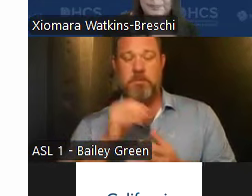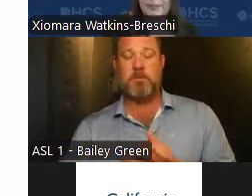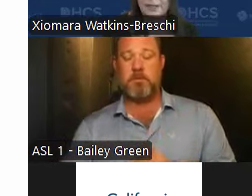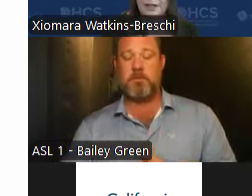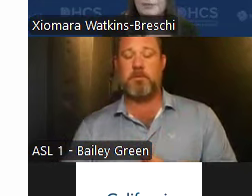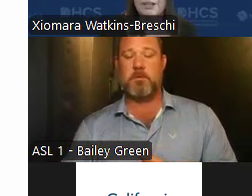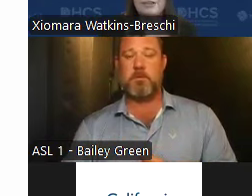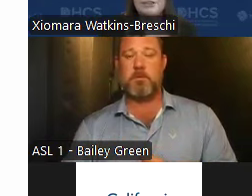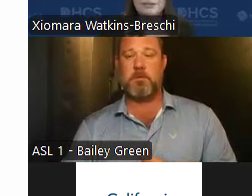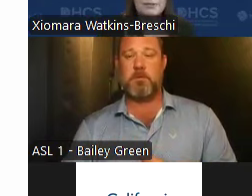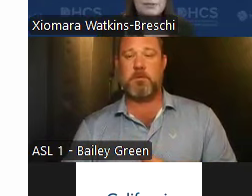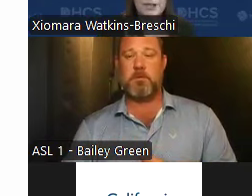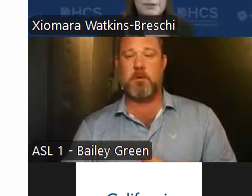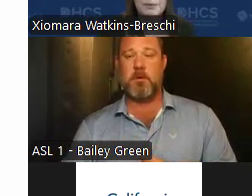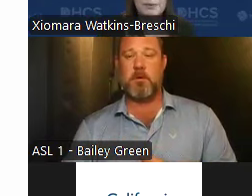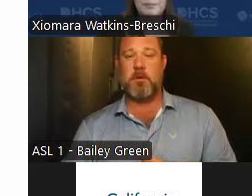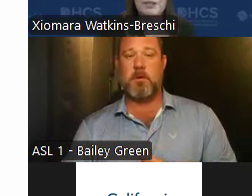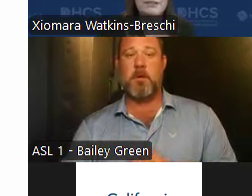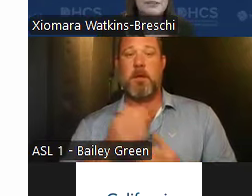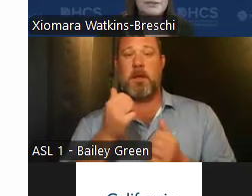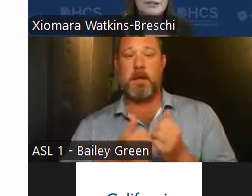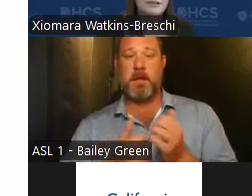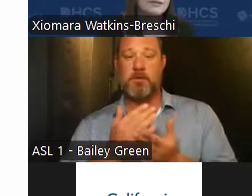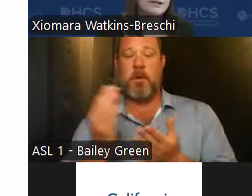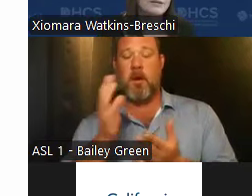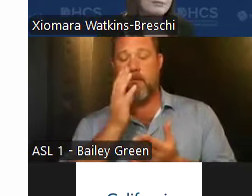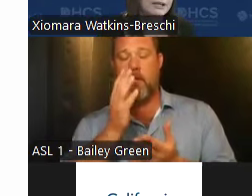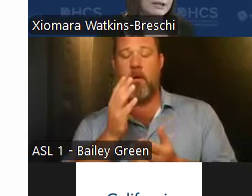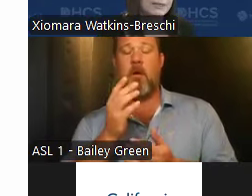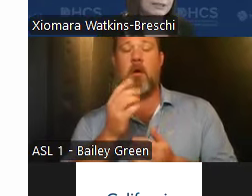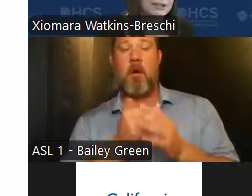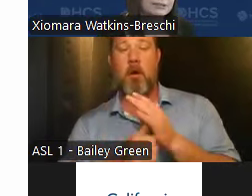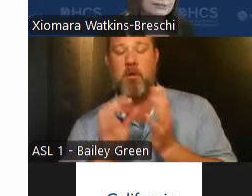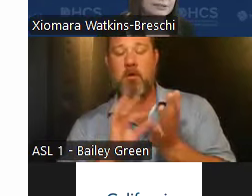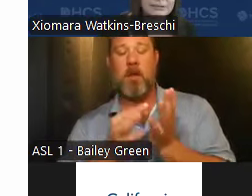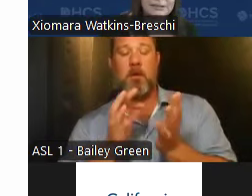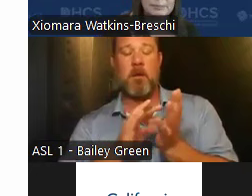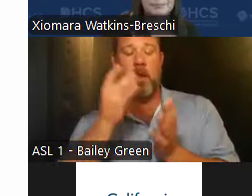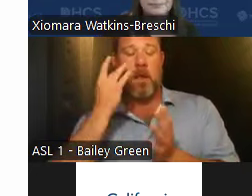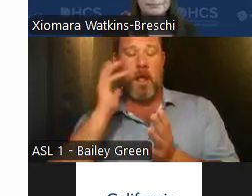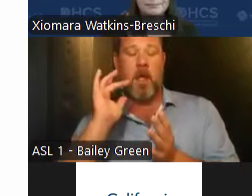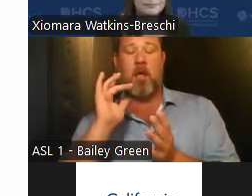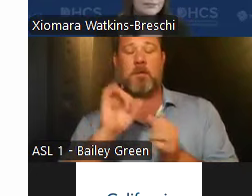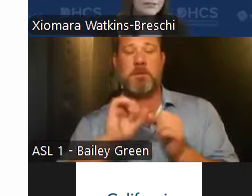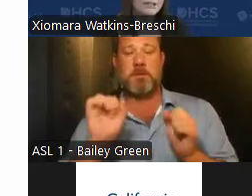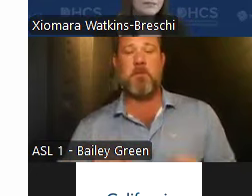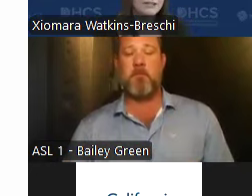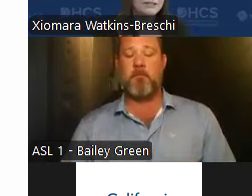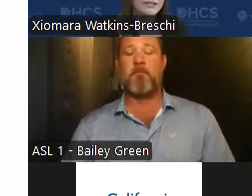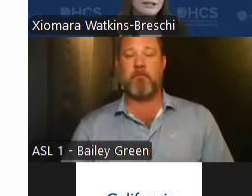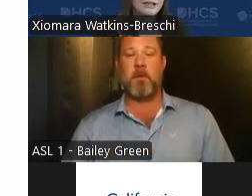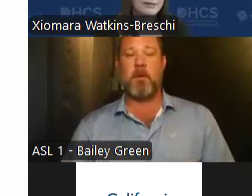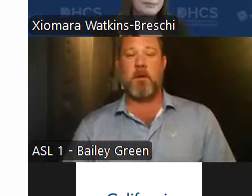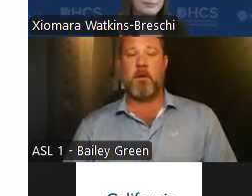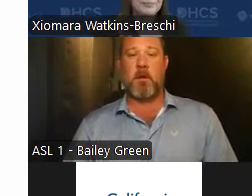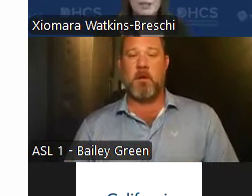21. Each de novo waiver will be delivered under the Medi-Cal Managed Care Delivery System. And then